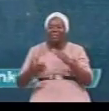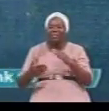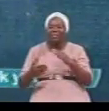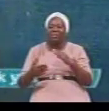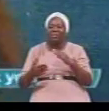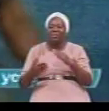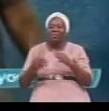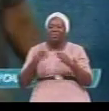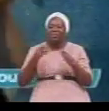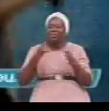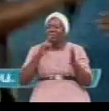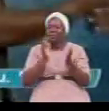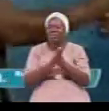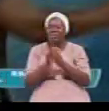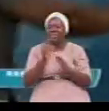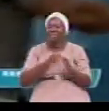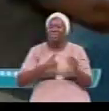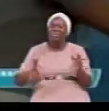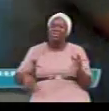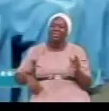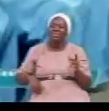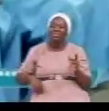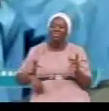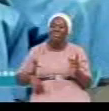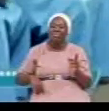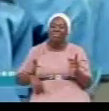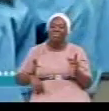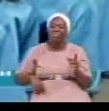hands you. Together for the Lord.